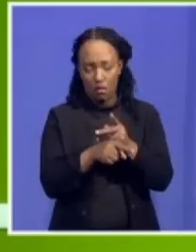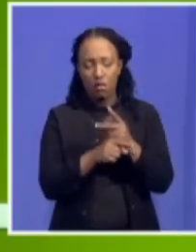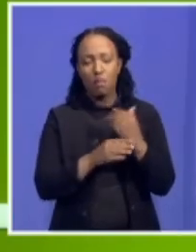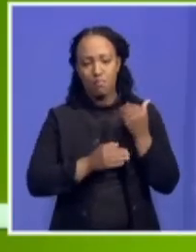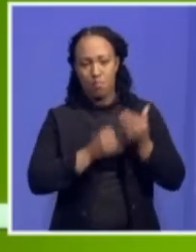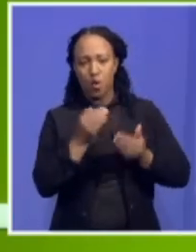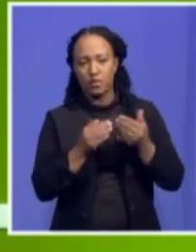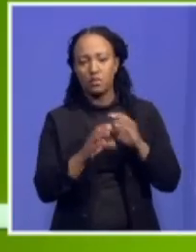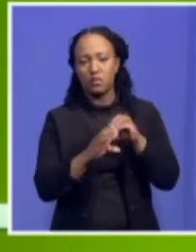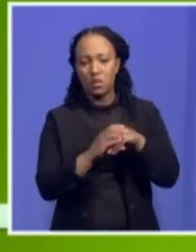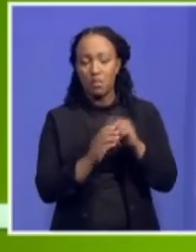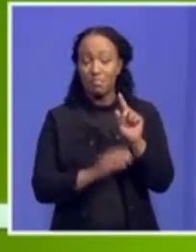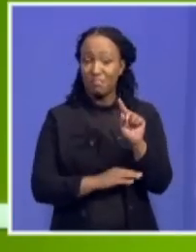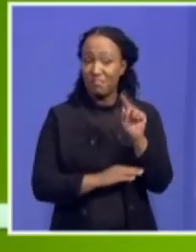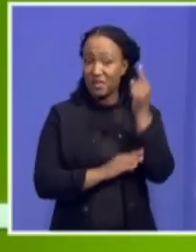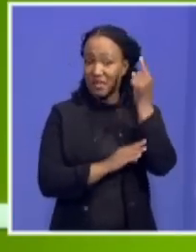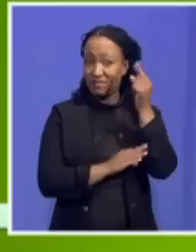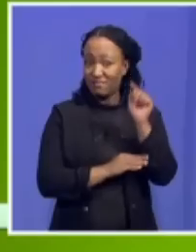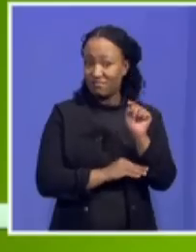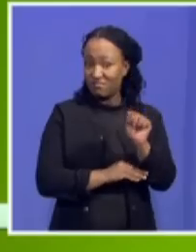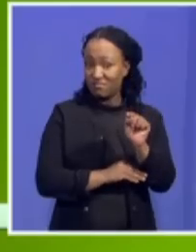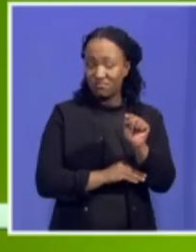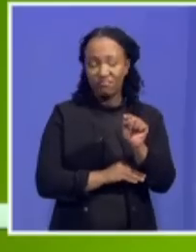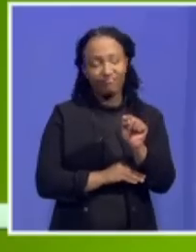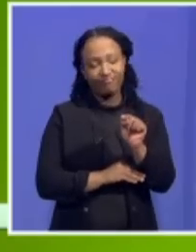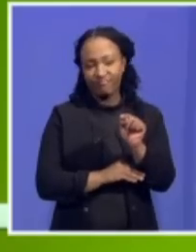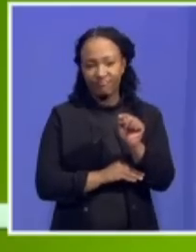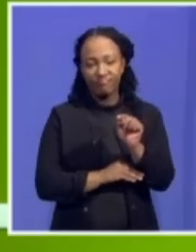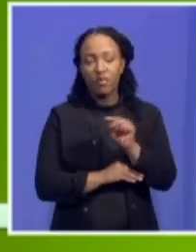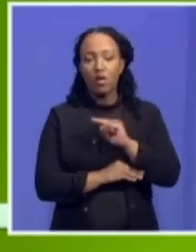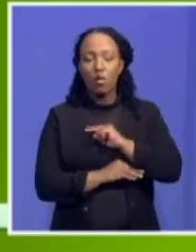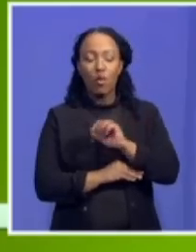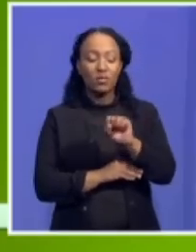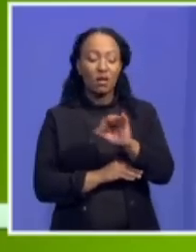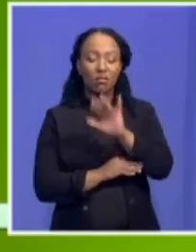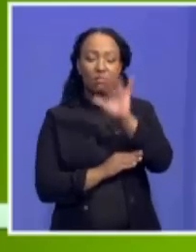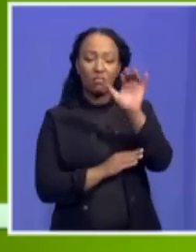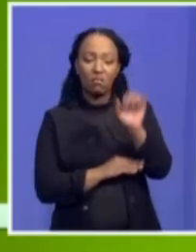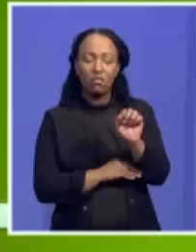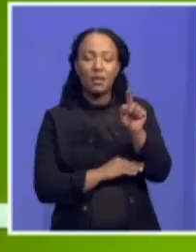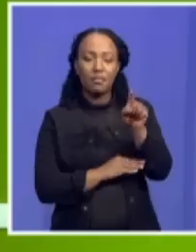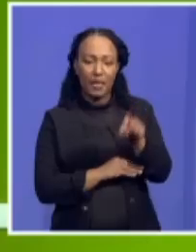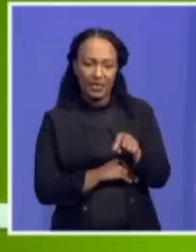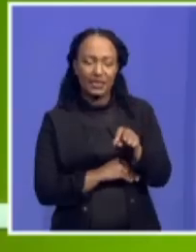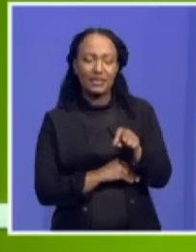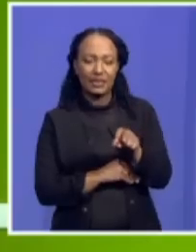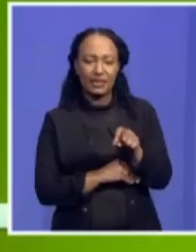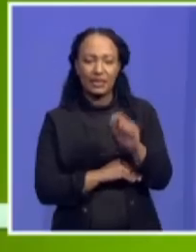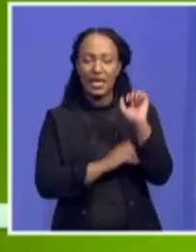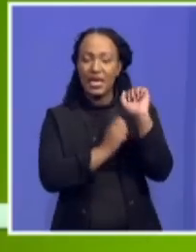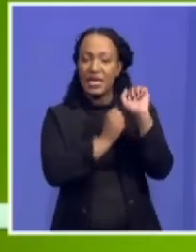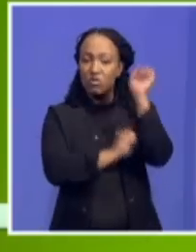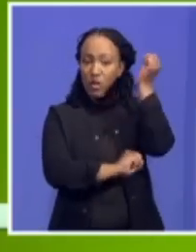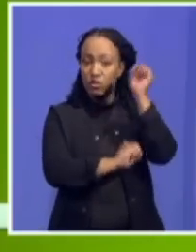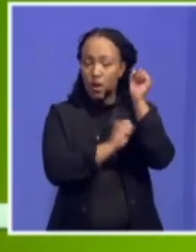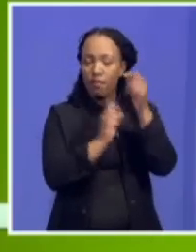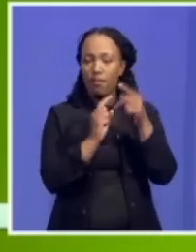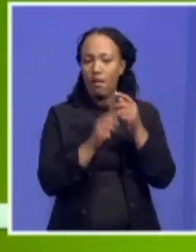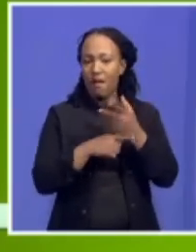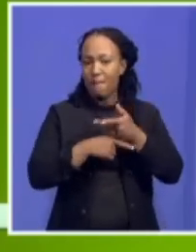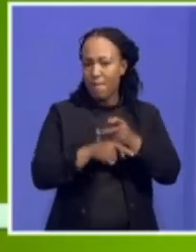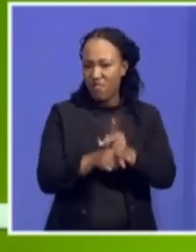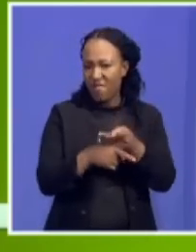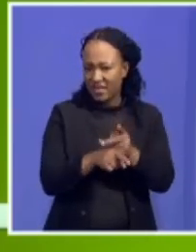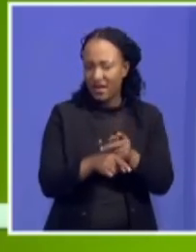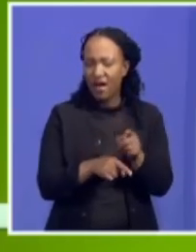very first industry that has propelled South Africa to be the industrial and manufacturing